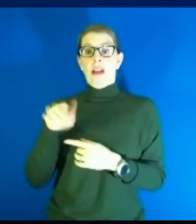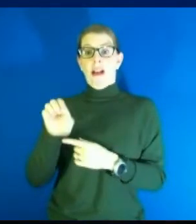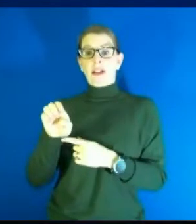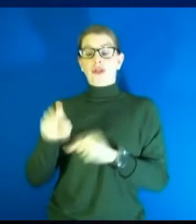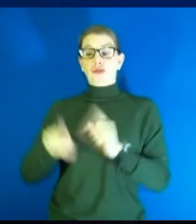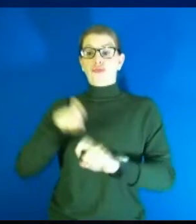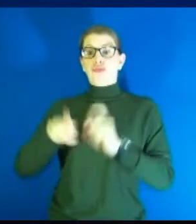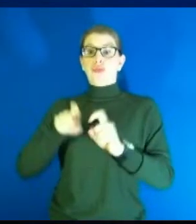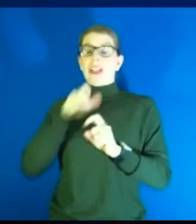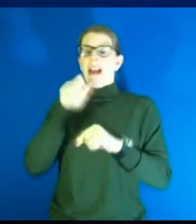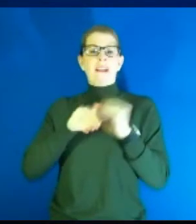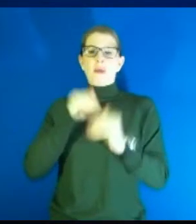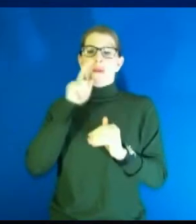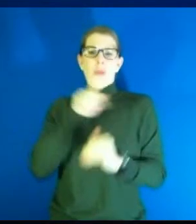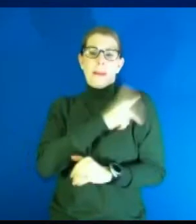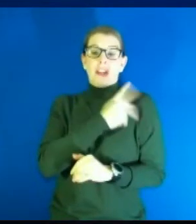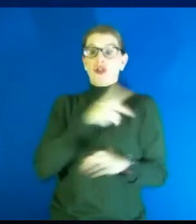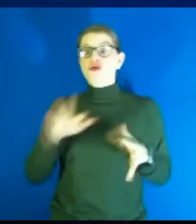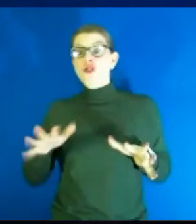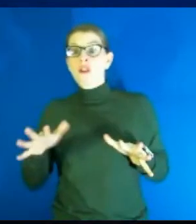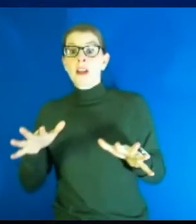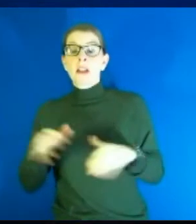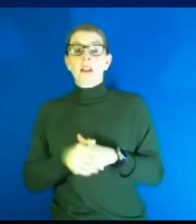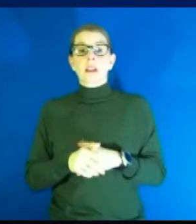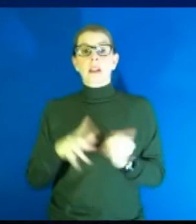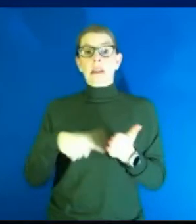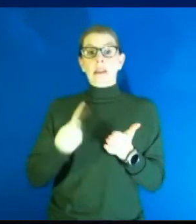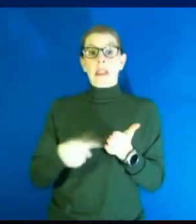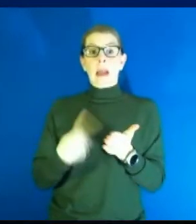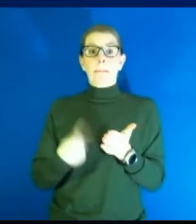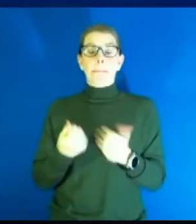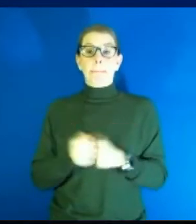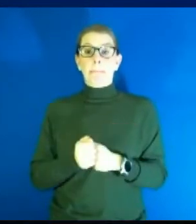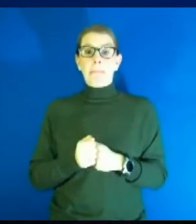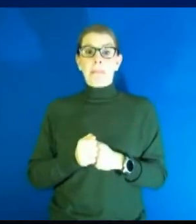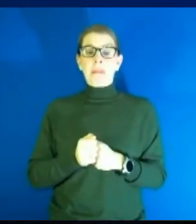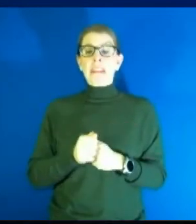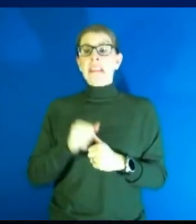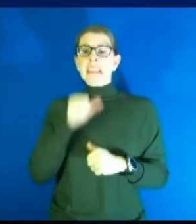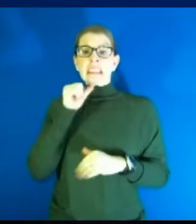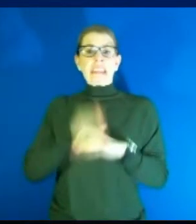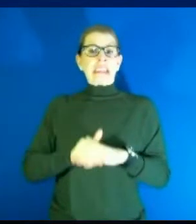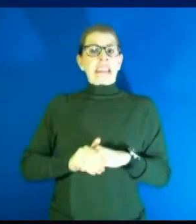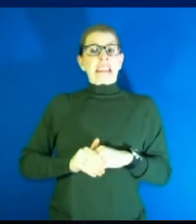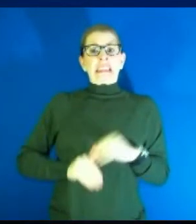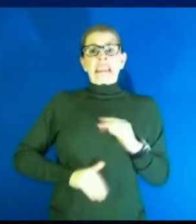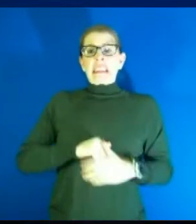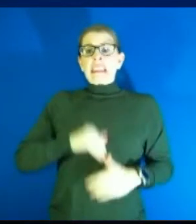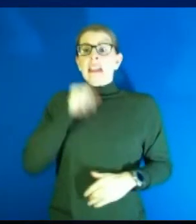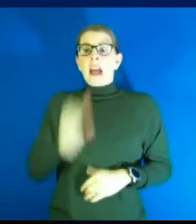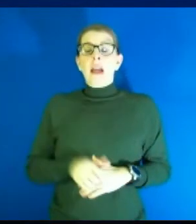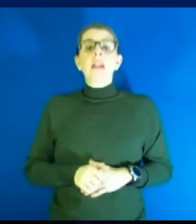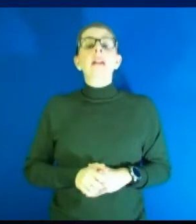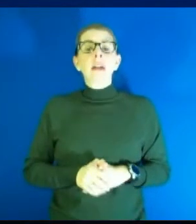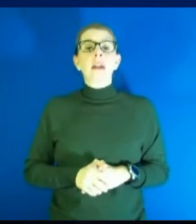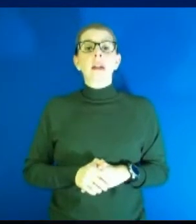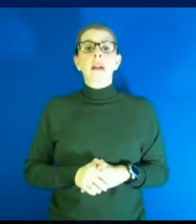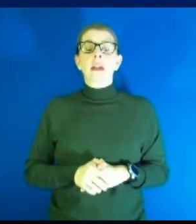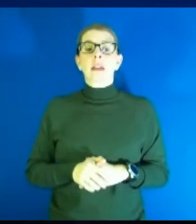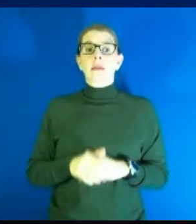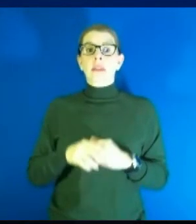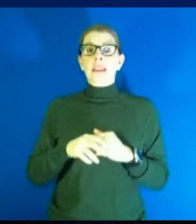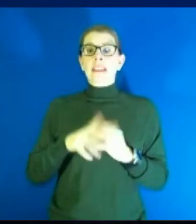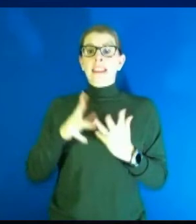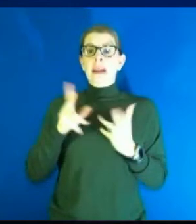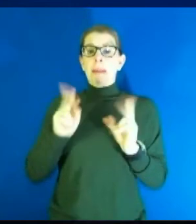for patients. They're nervous. Sometimes they're in, pretty severe discomfort. And so there's always been a little bit of tension where people are